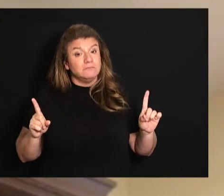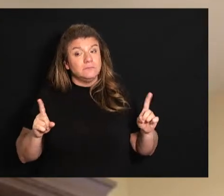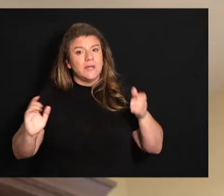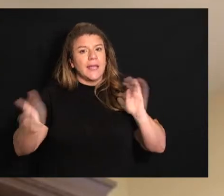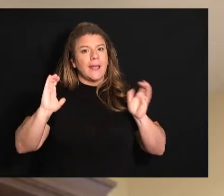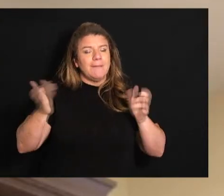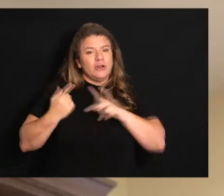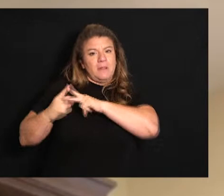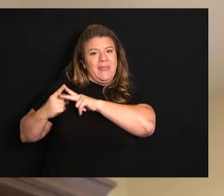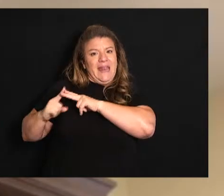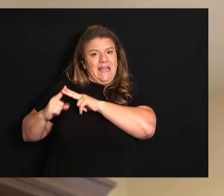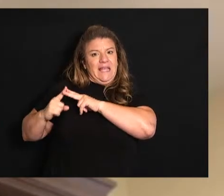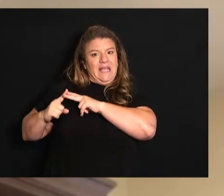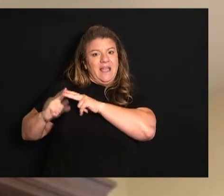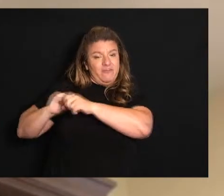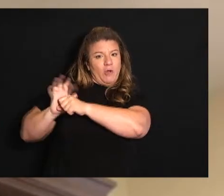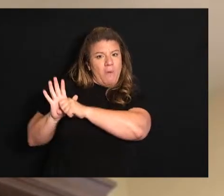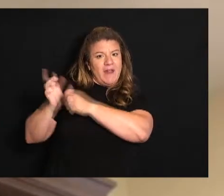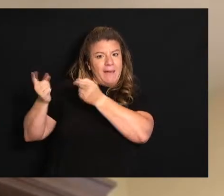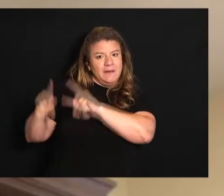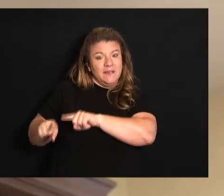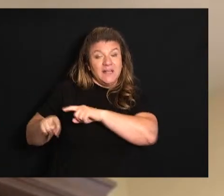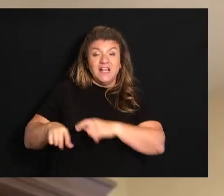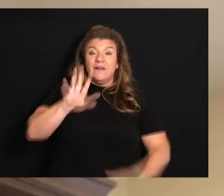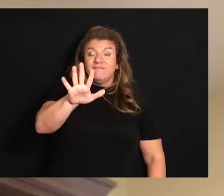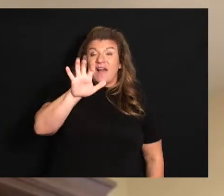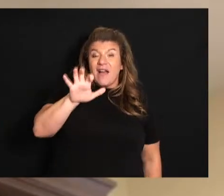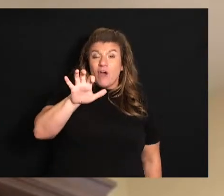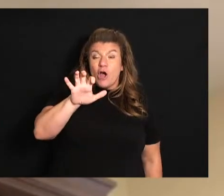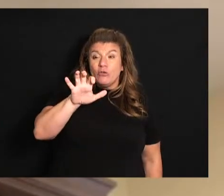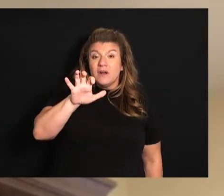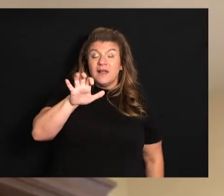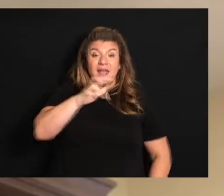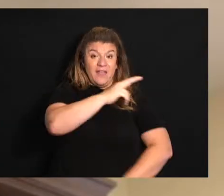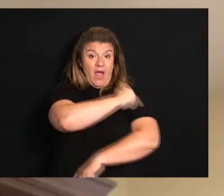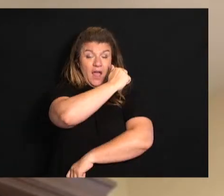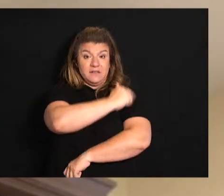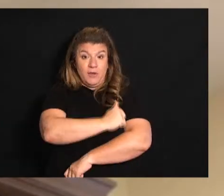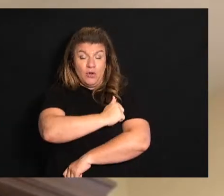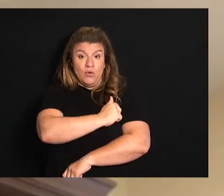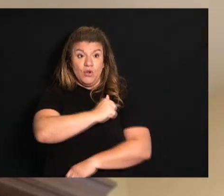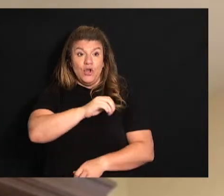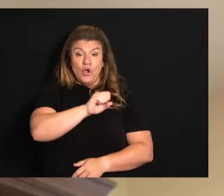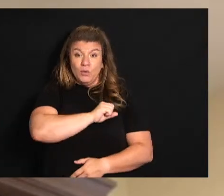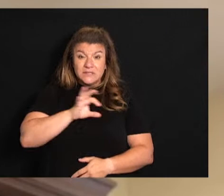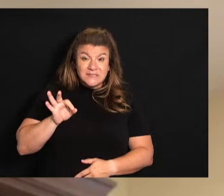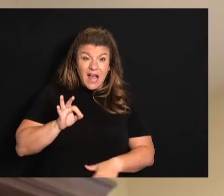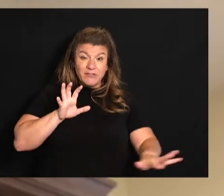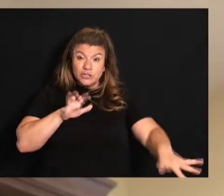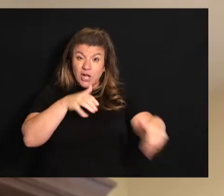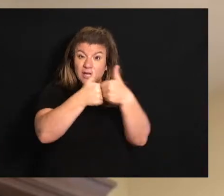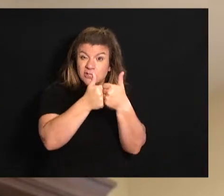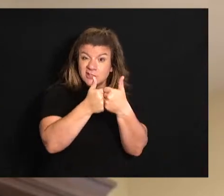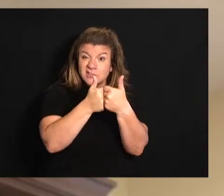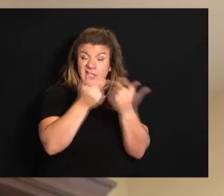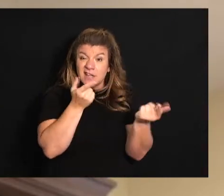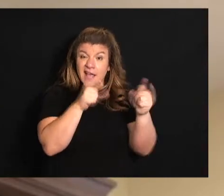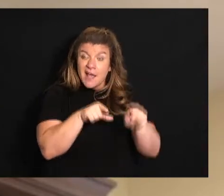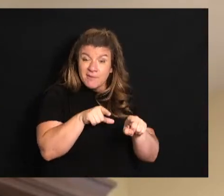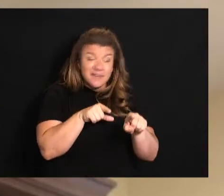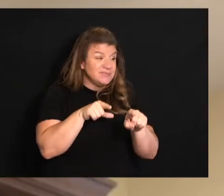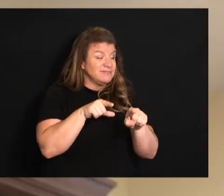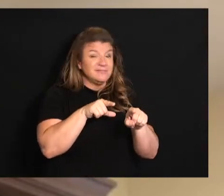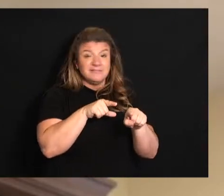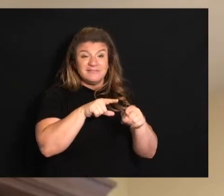the beginning. So 500 in the hospitals with our staffing challenges, with